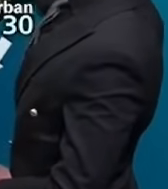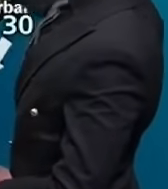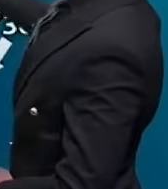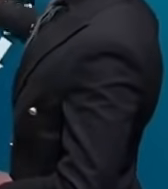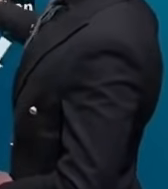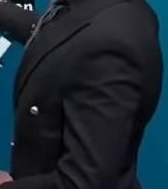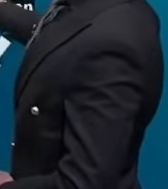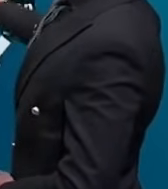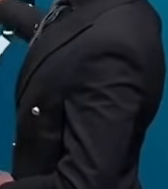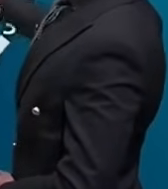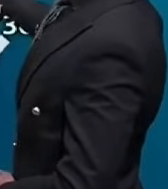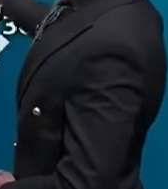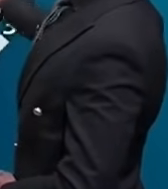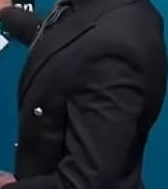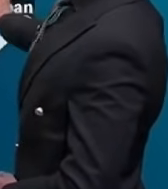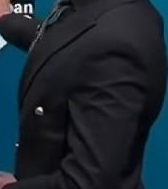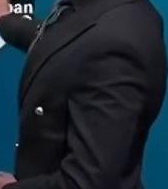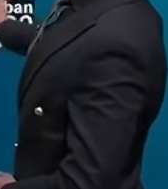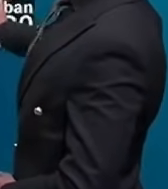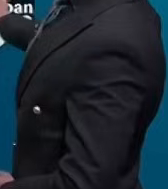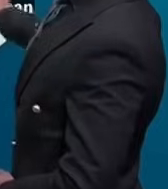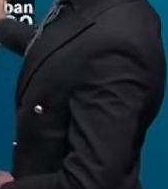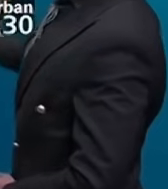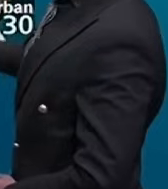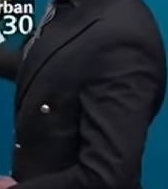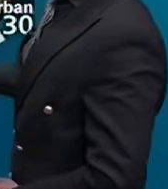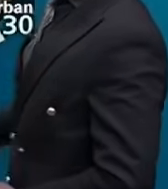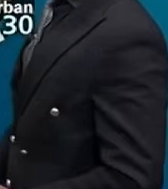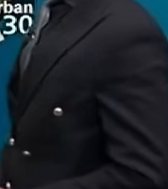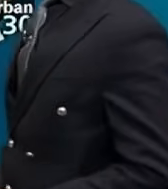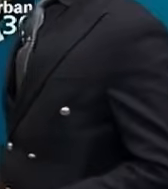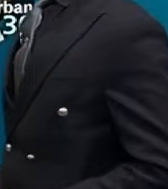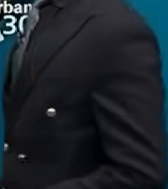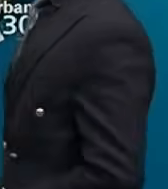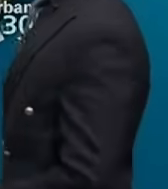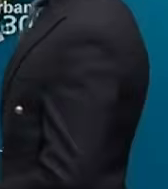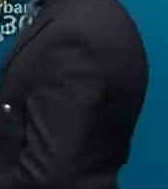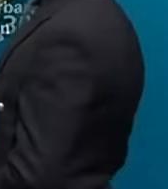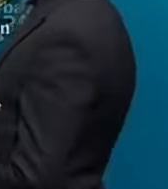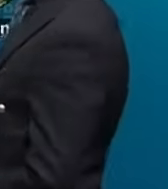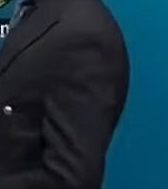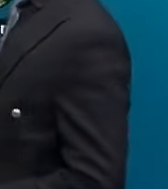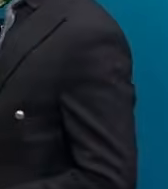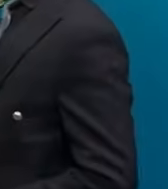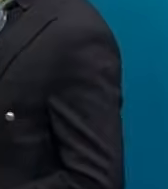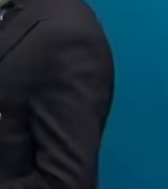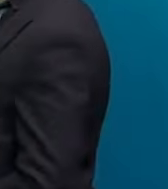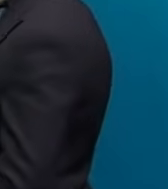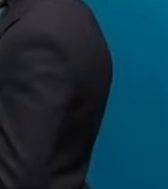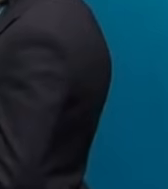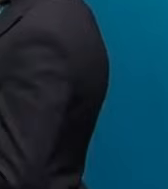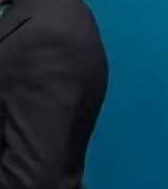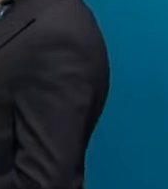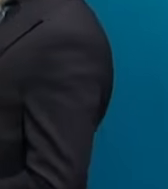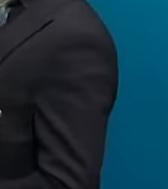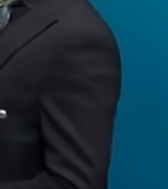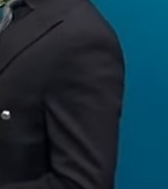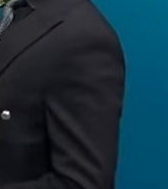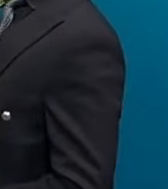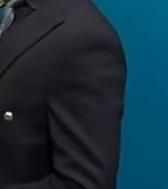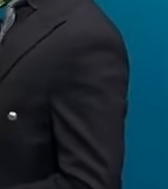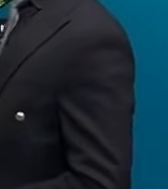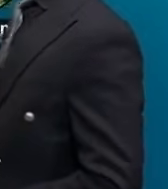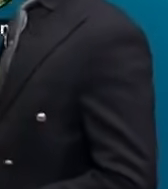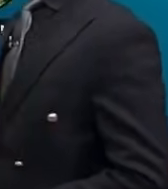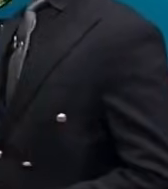tša lolo go theogela tlase le gona ka kwa go la KwaZulu-Natal e tla ba di le gona dikgonagalo tšeo tša digodi ka Motsekapa go bontšha go tla ba go hlokile temoši yo re